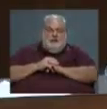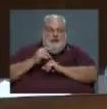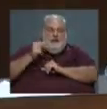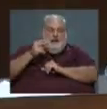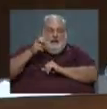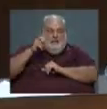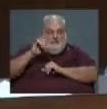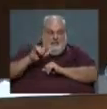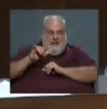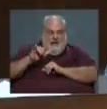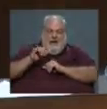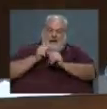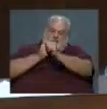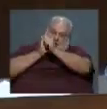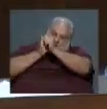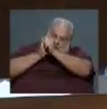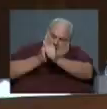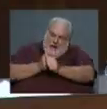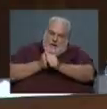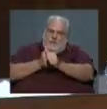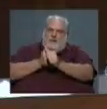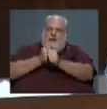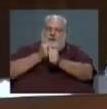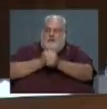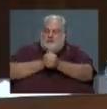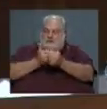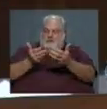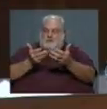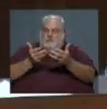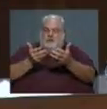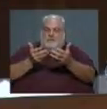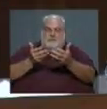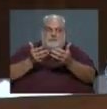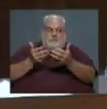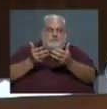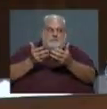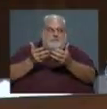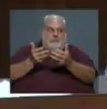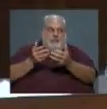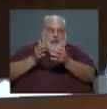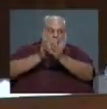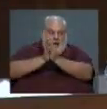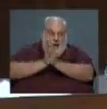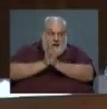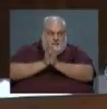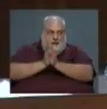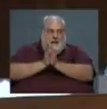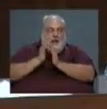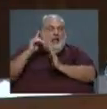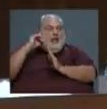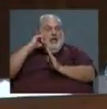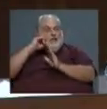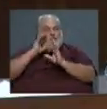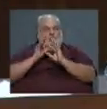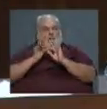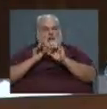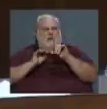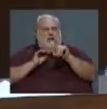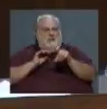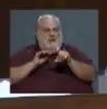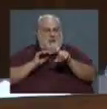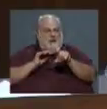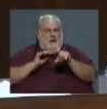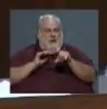have complied, it seems, with whatever has been asked of them. And then when I hear the question asked of the